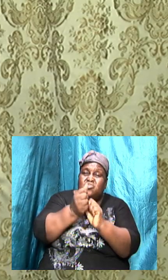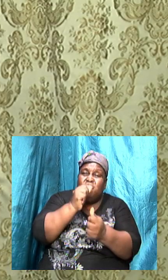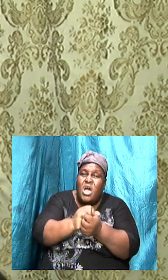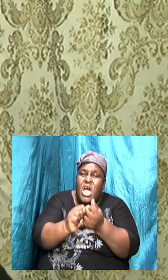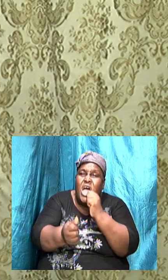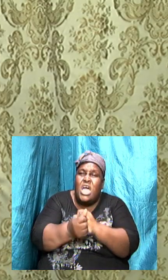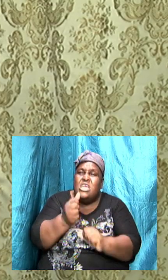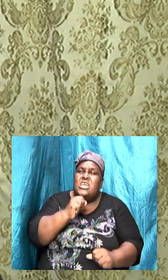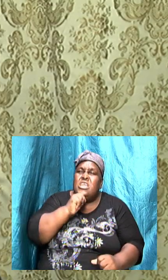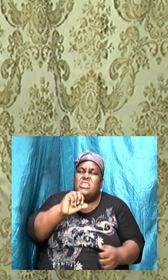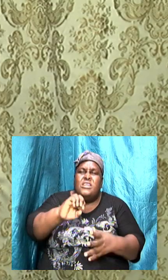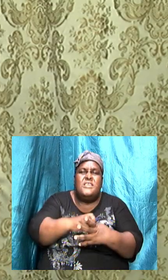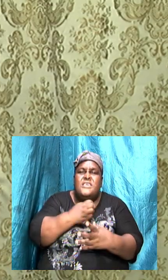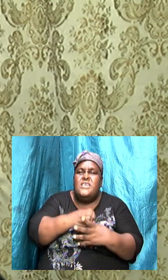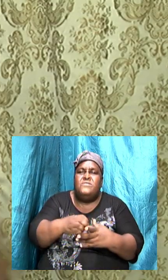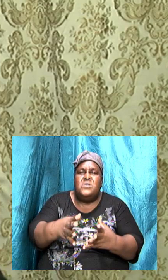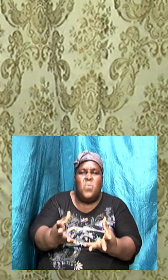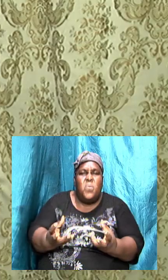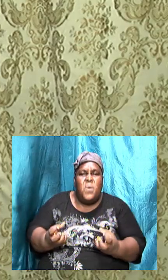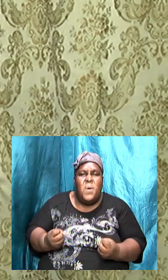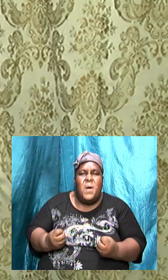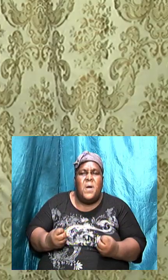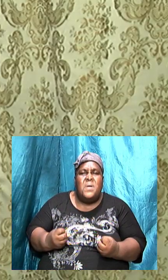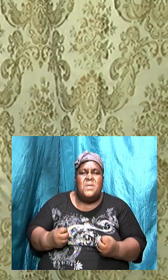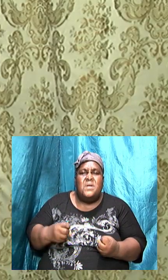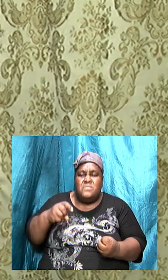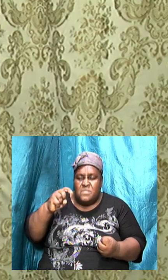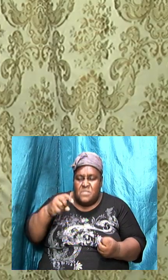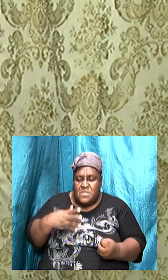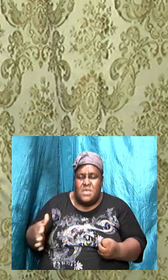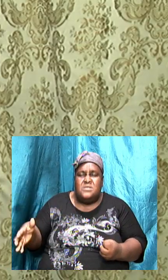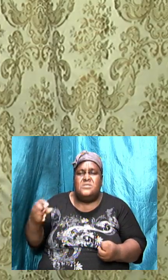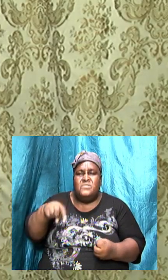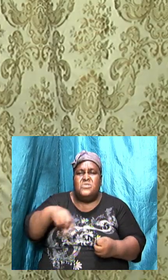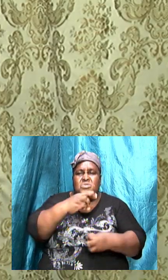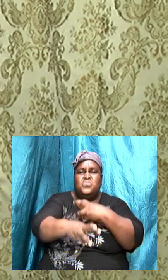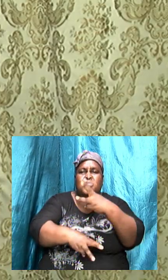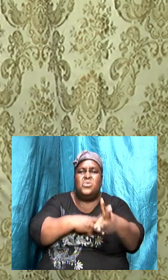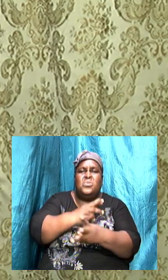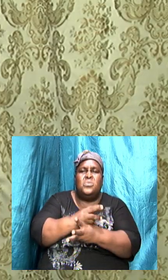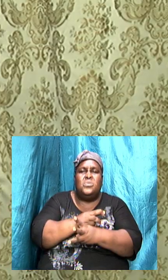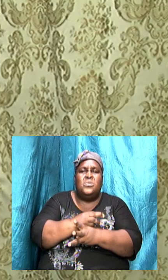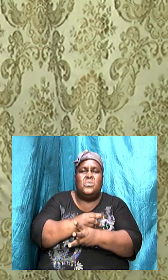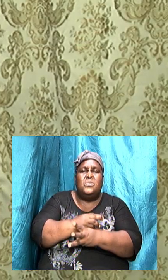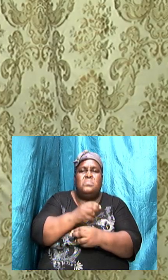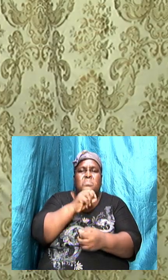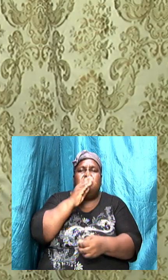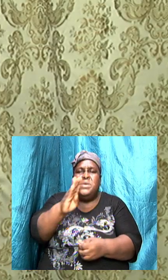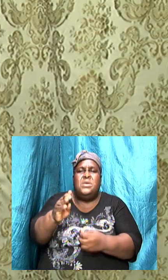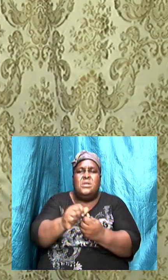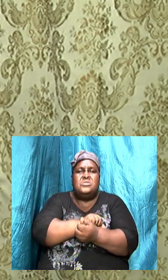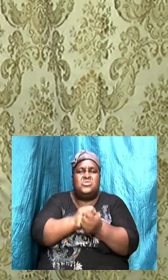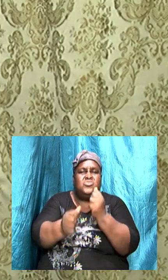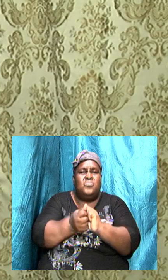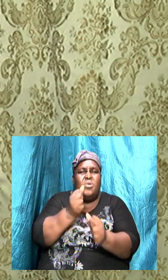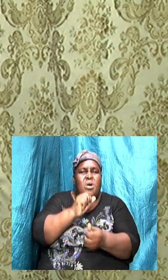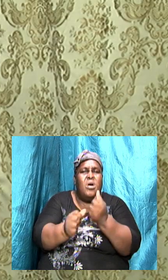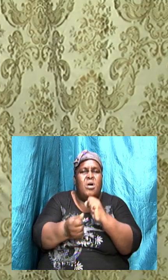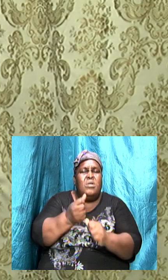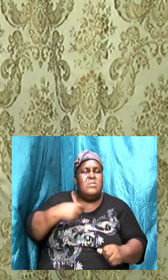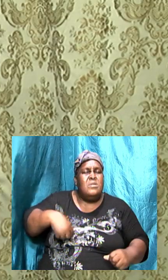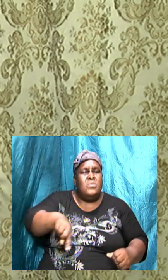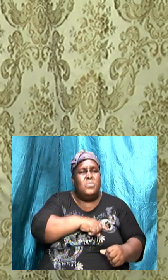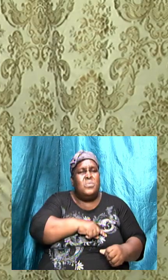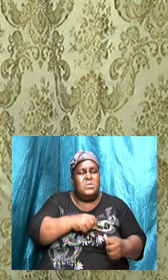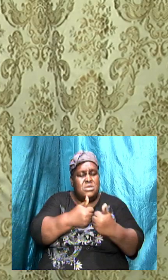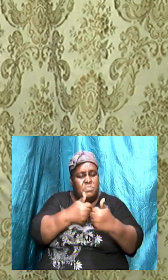the desire for the things of this world will go. So that we can know that we are separated, we are